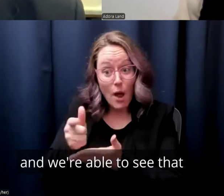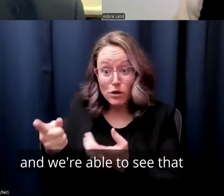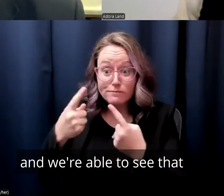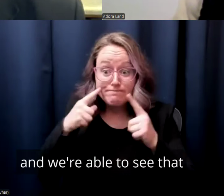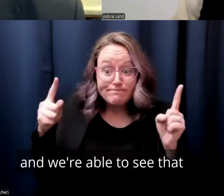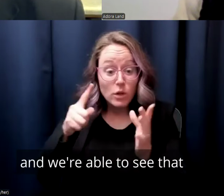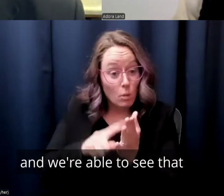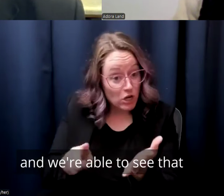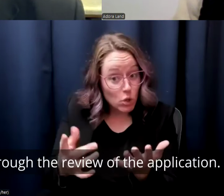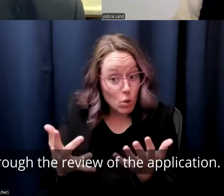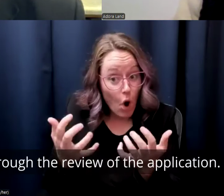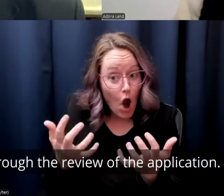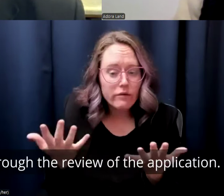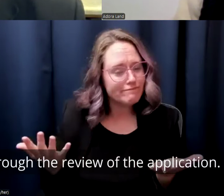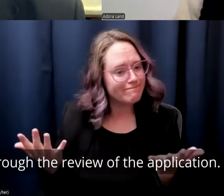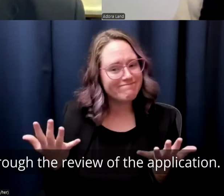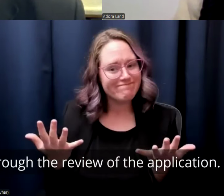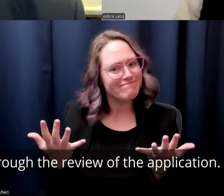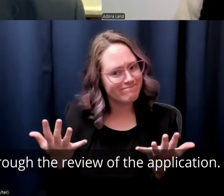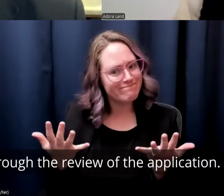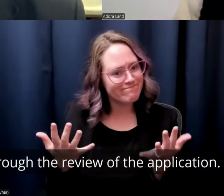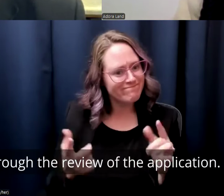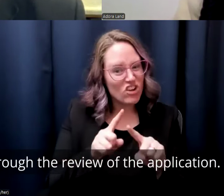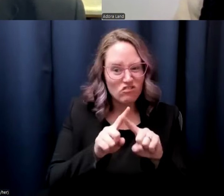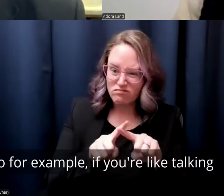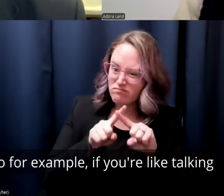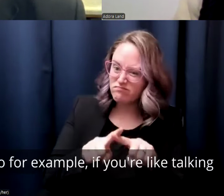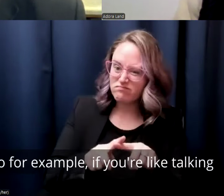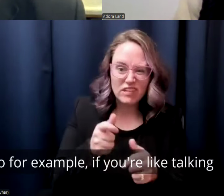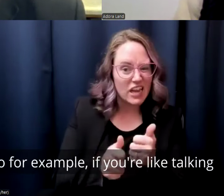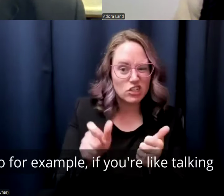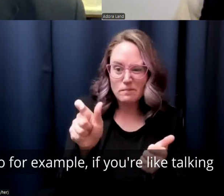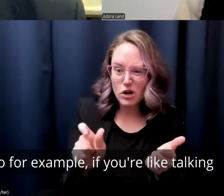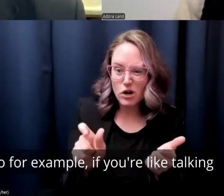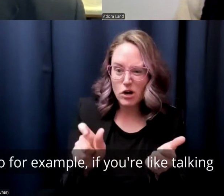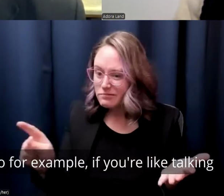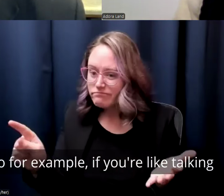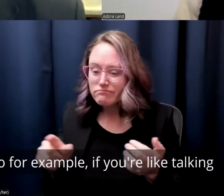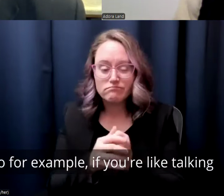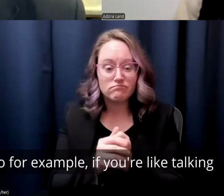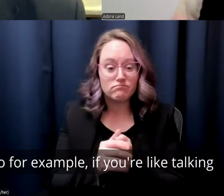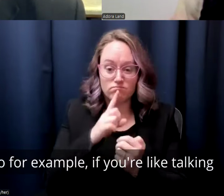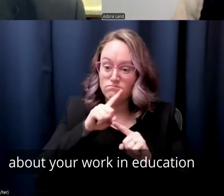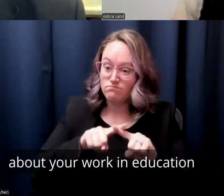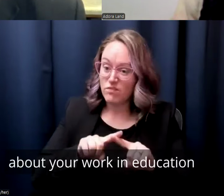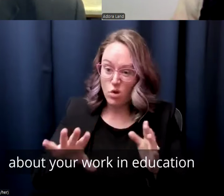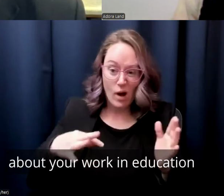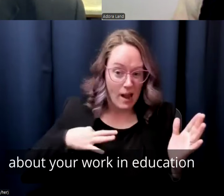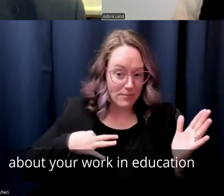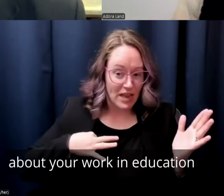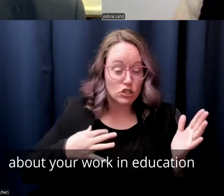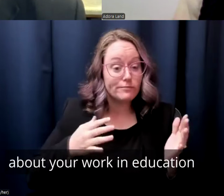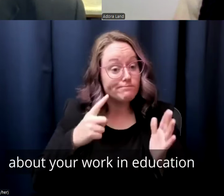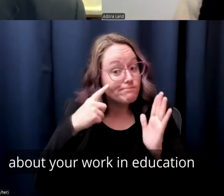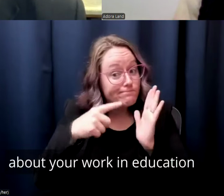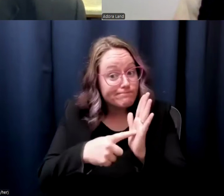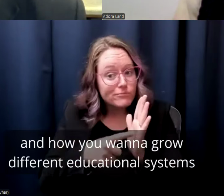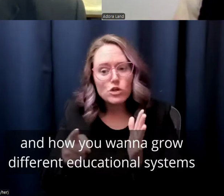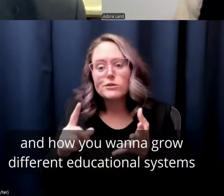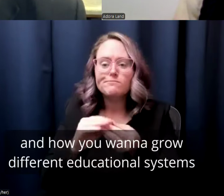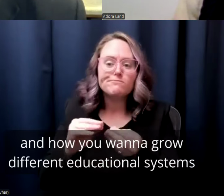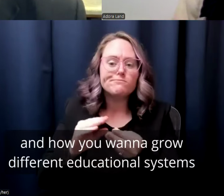And we're able to see that through the review of the application. So, for example, if you're like talking about your work in